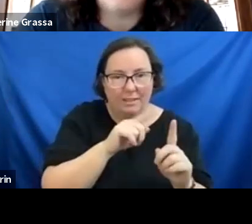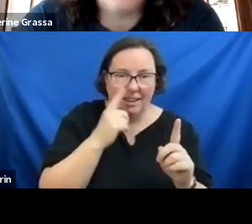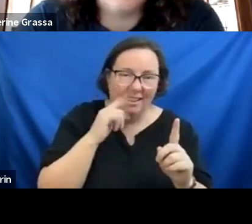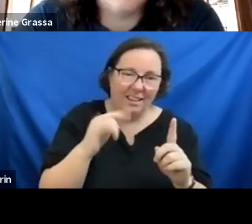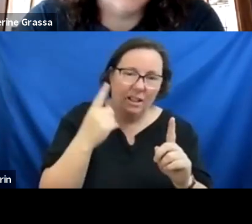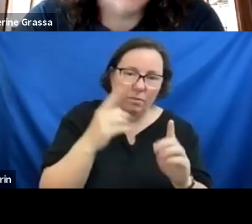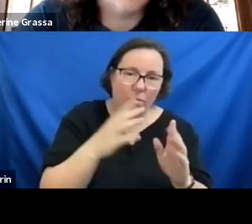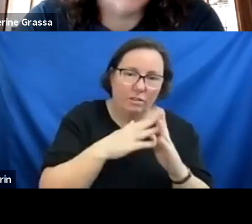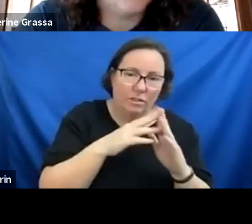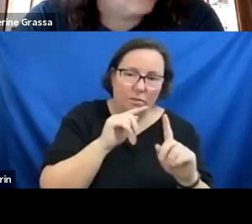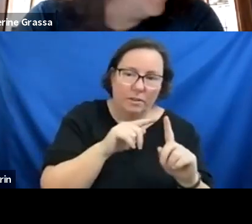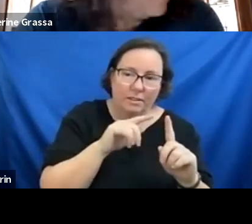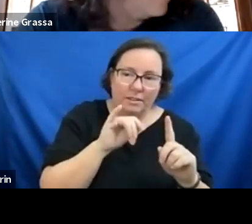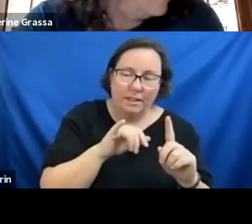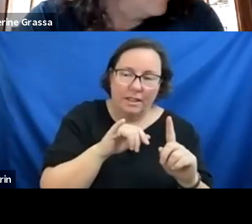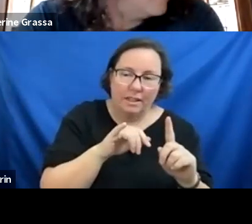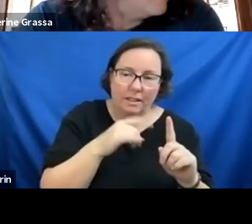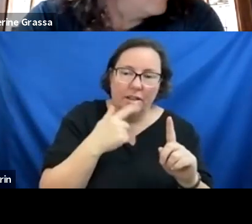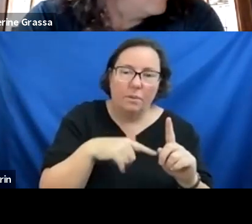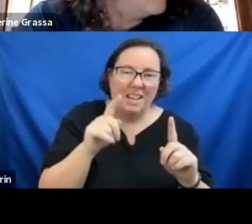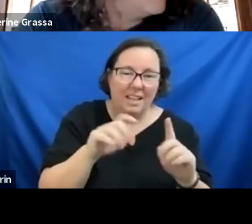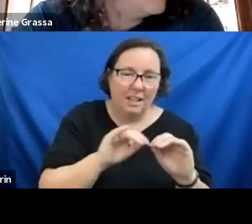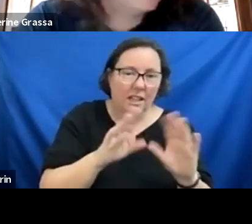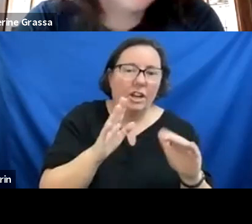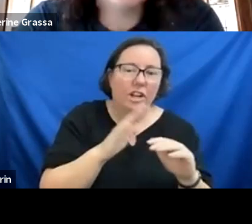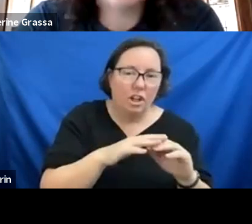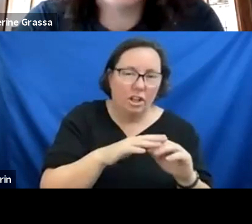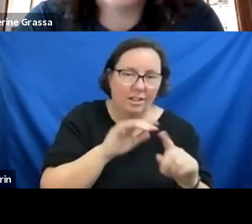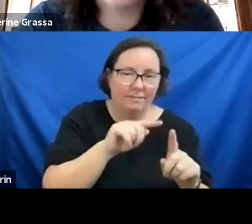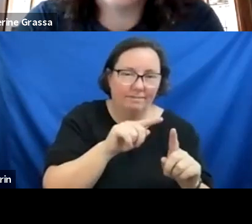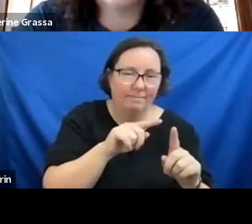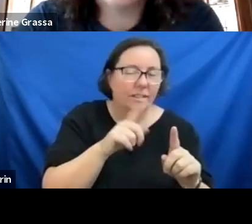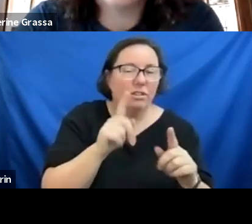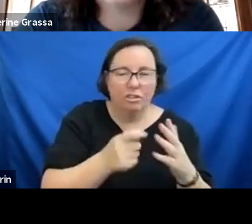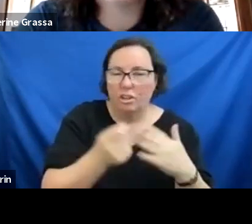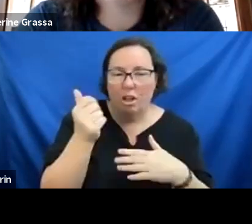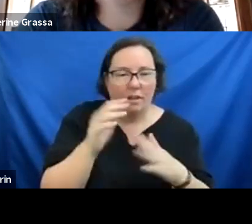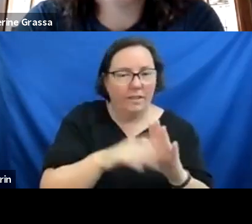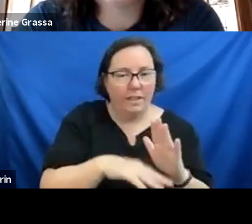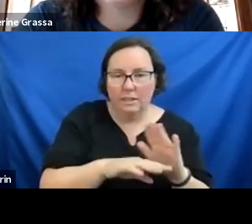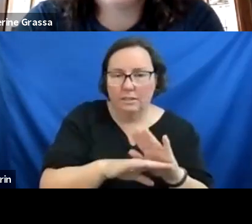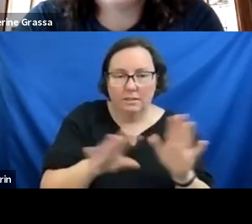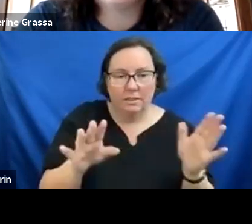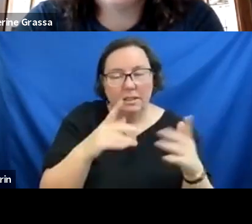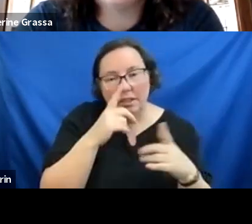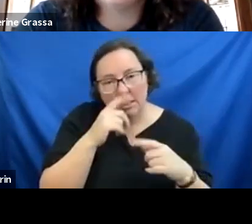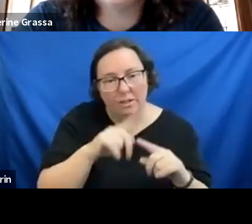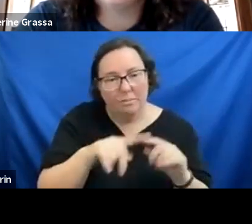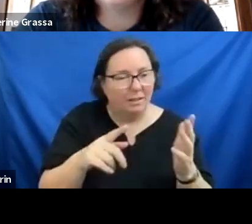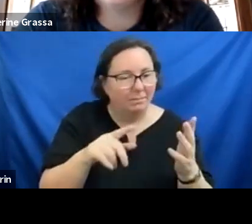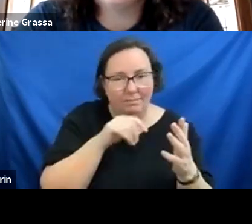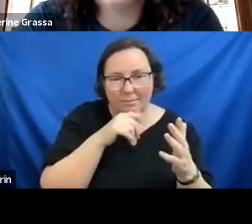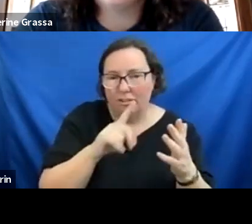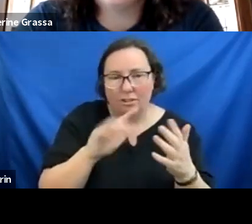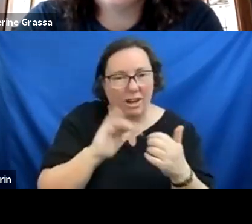request that we needed clarity on, we should take it off the list. While an interesting wondering, I'm not sure how